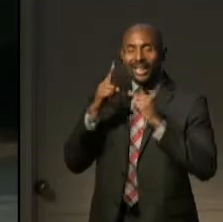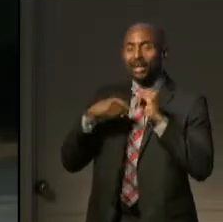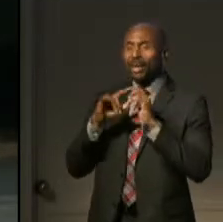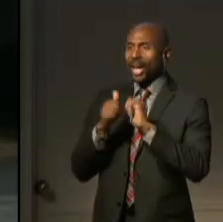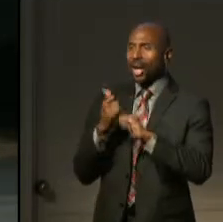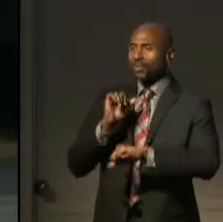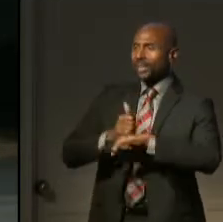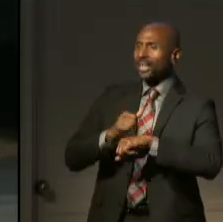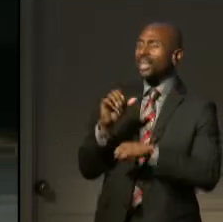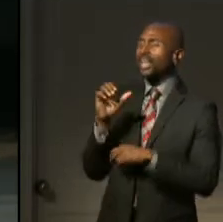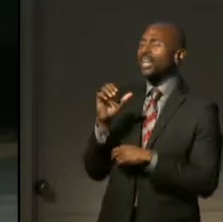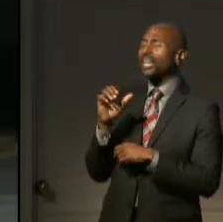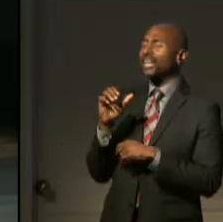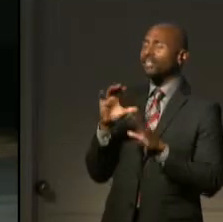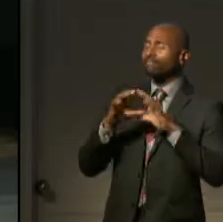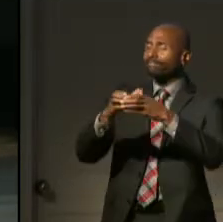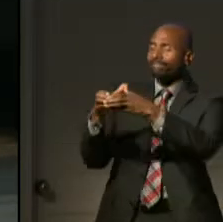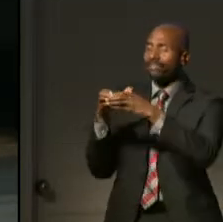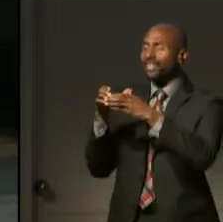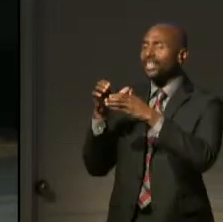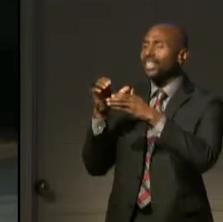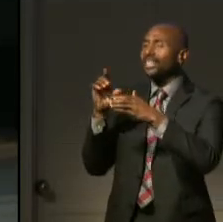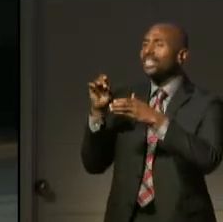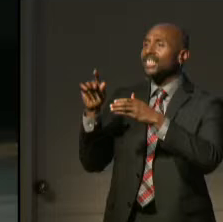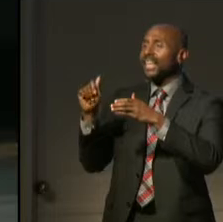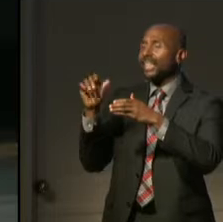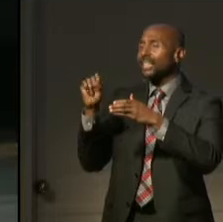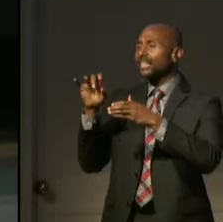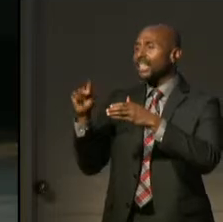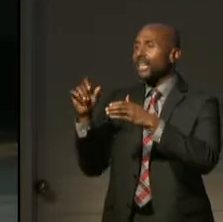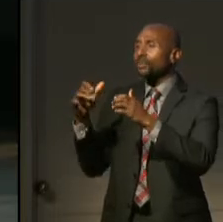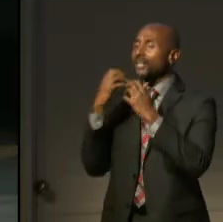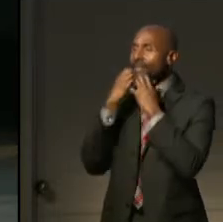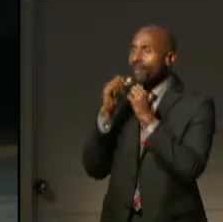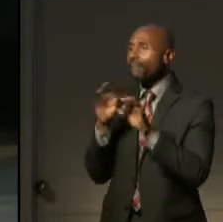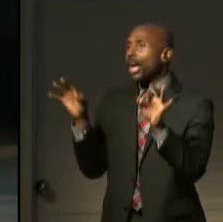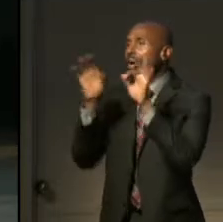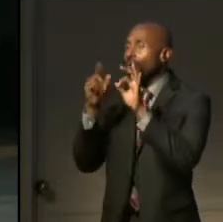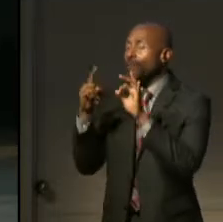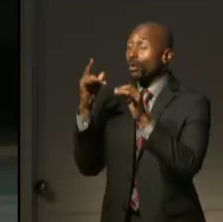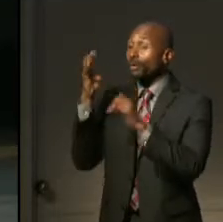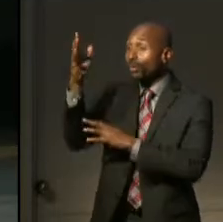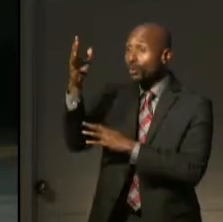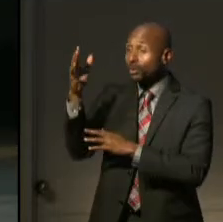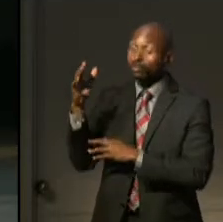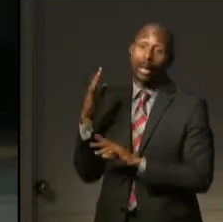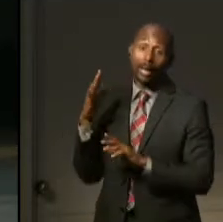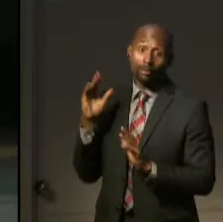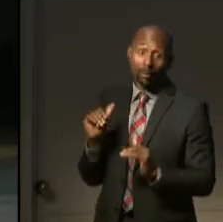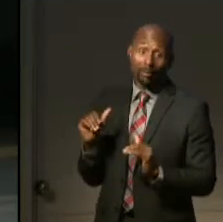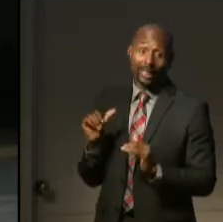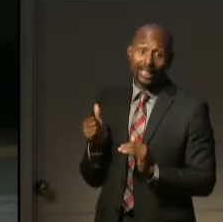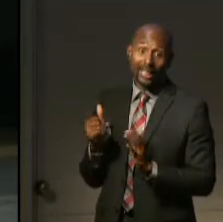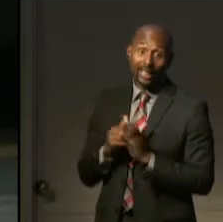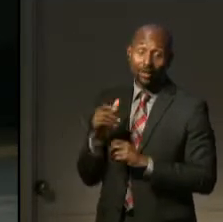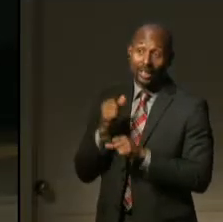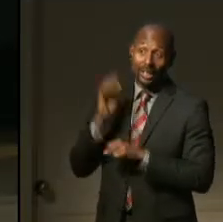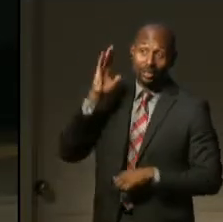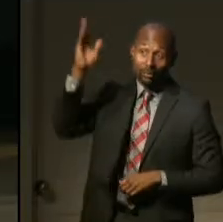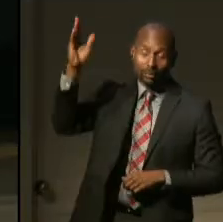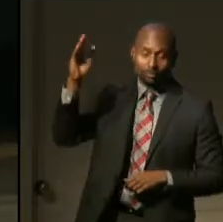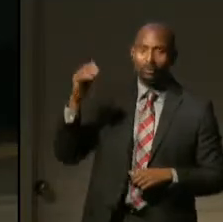value into the future, hopefully 10,000 years into the future. And I have a video that should we go ahead and run that?